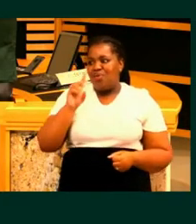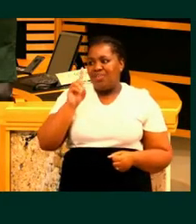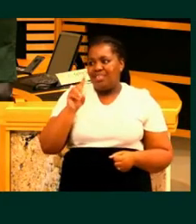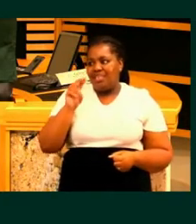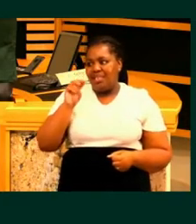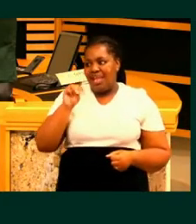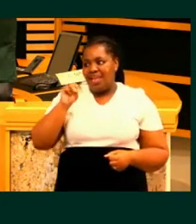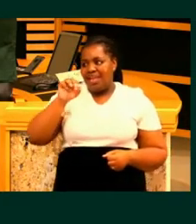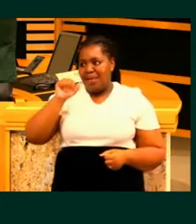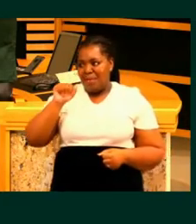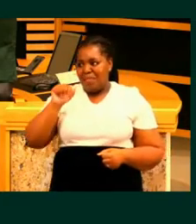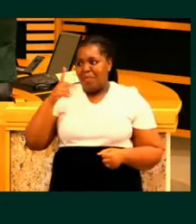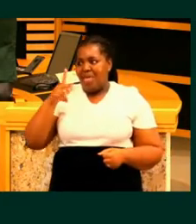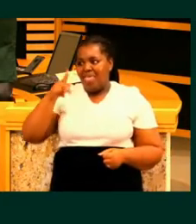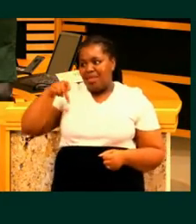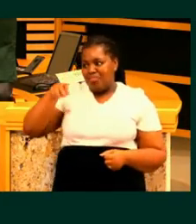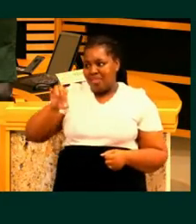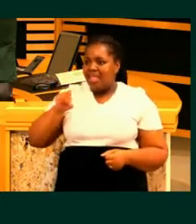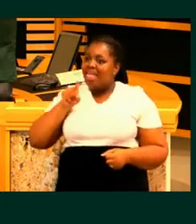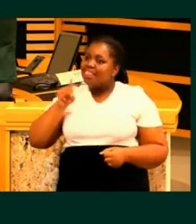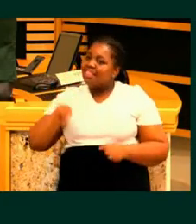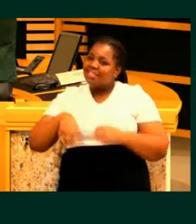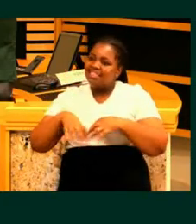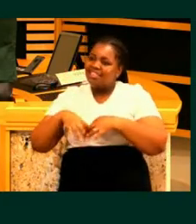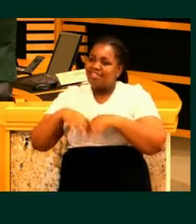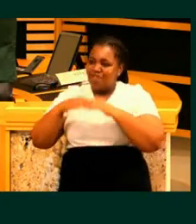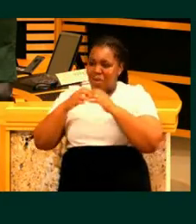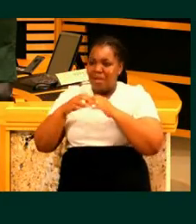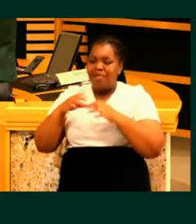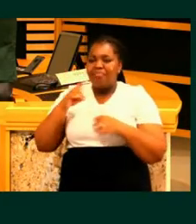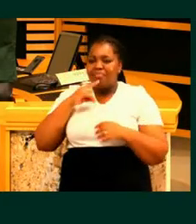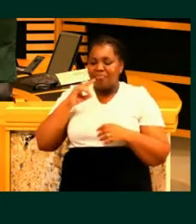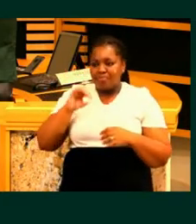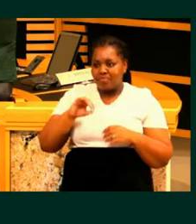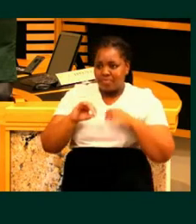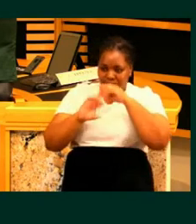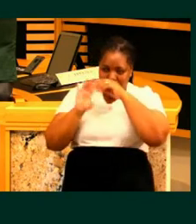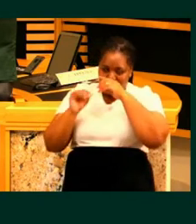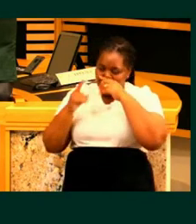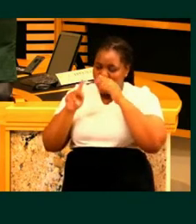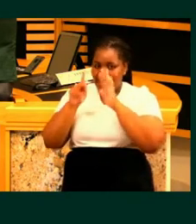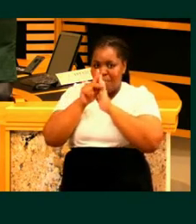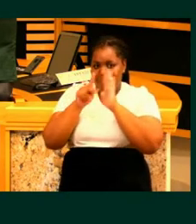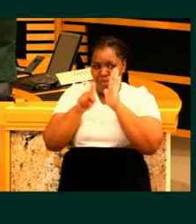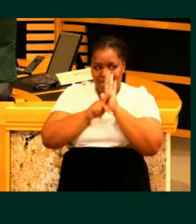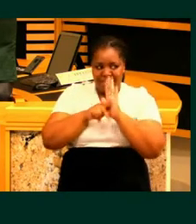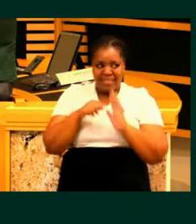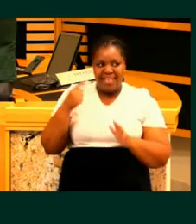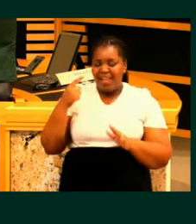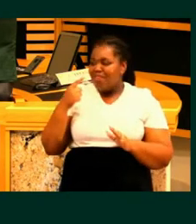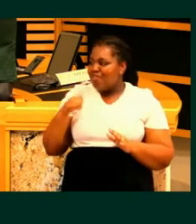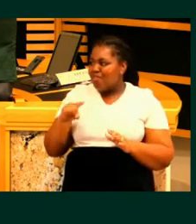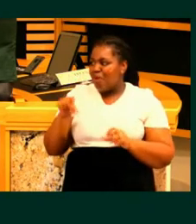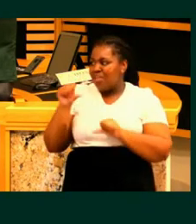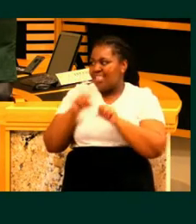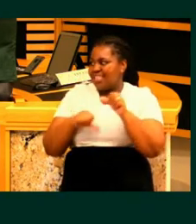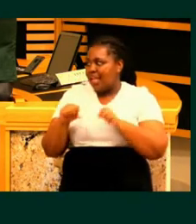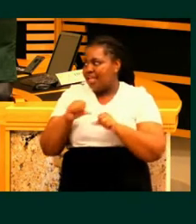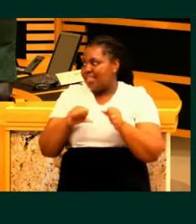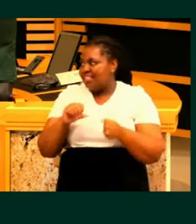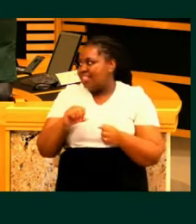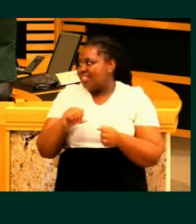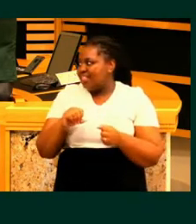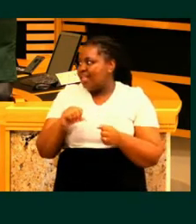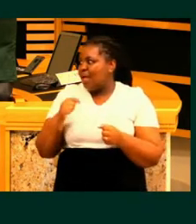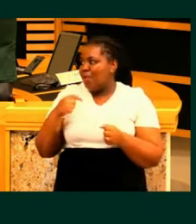laborat in this development represents a significant expansion of the policy forensic science La biology lab